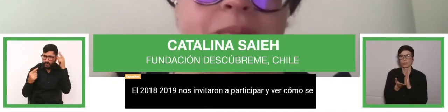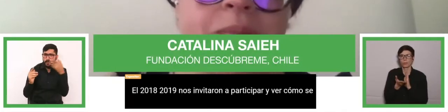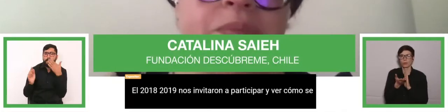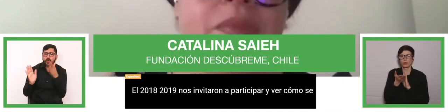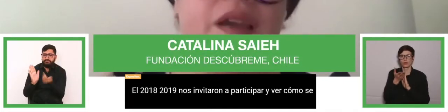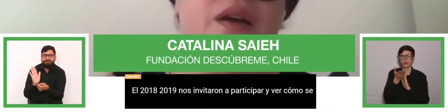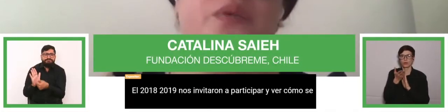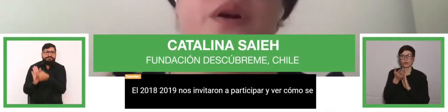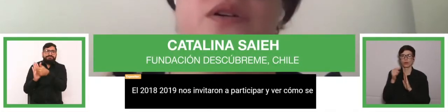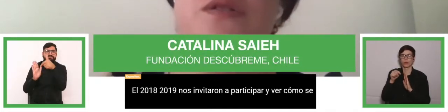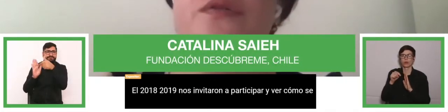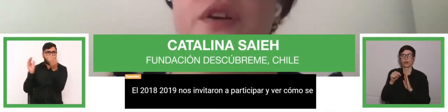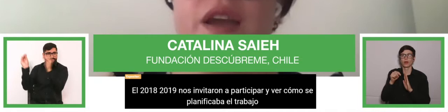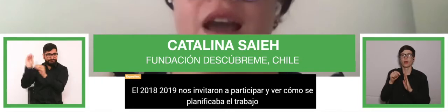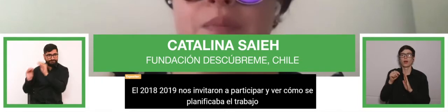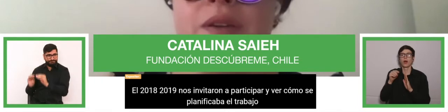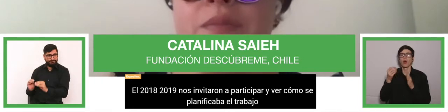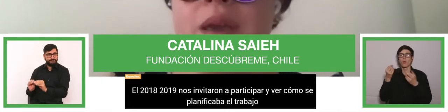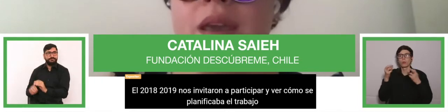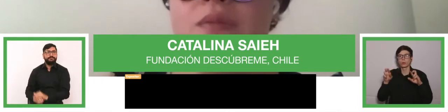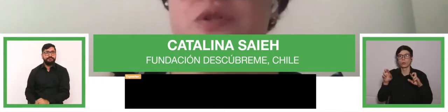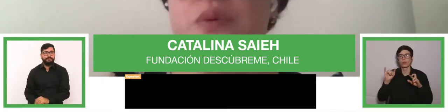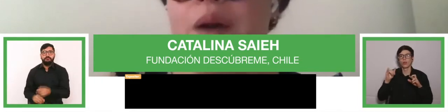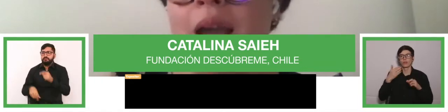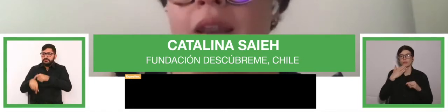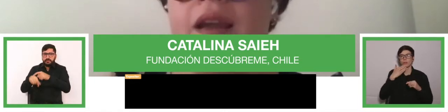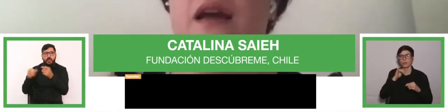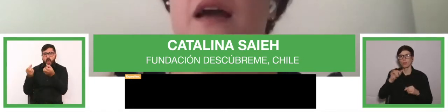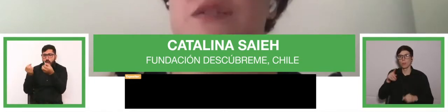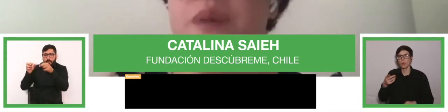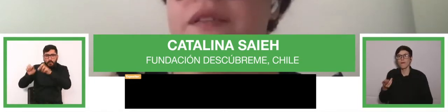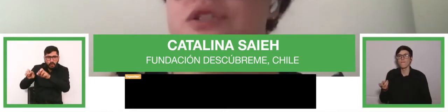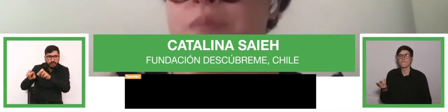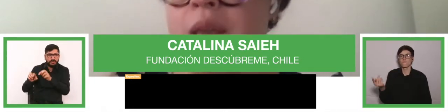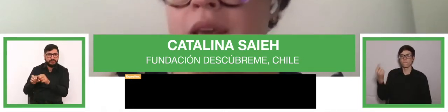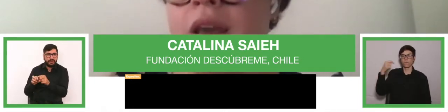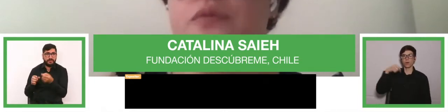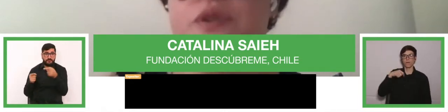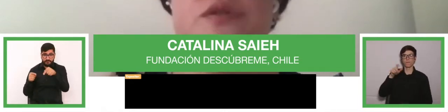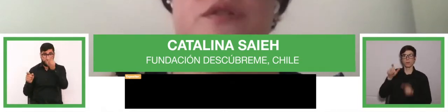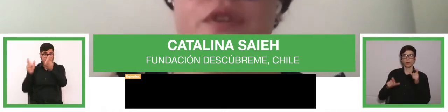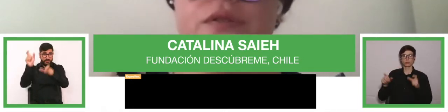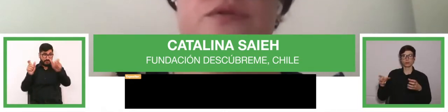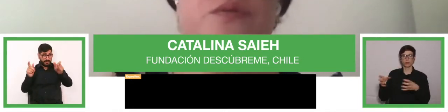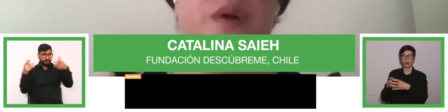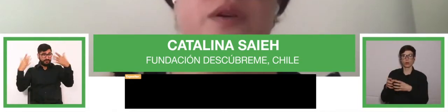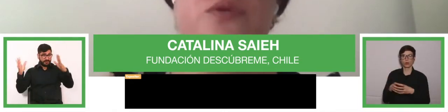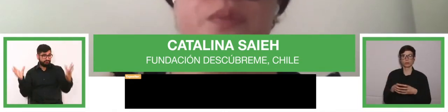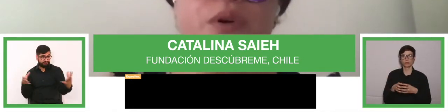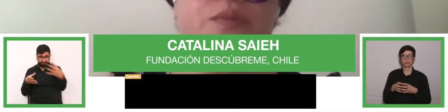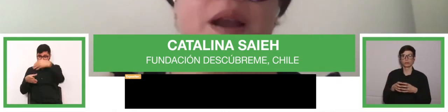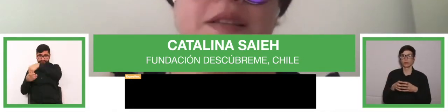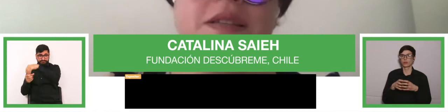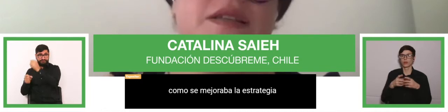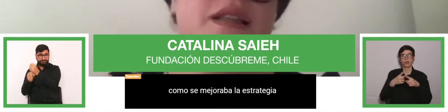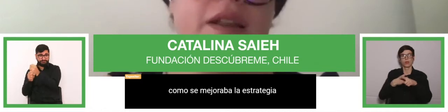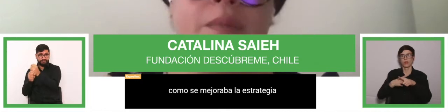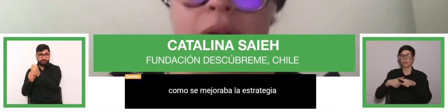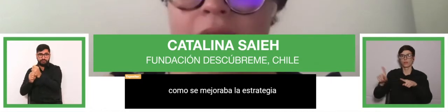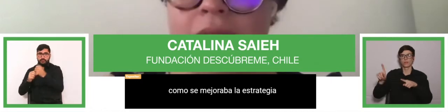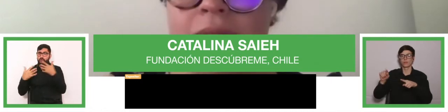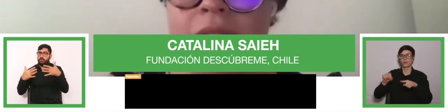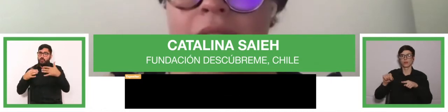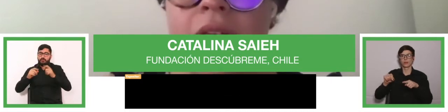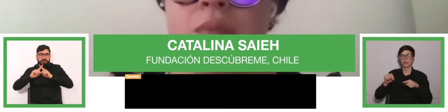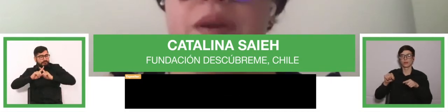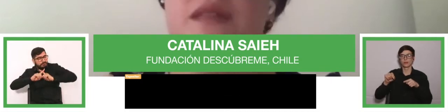new mindset. We are also very happy of being able to provide a Spanish-speaking and regional focus to better support practices